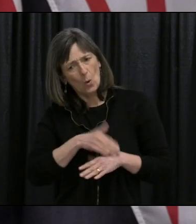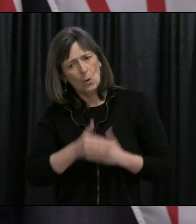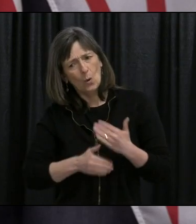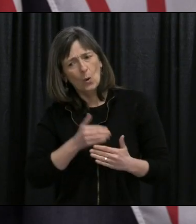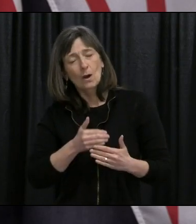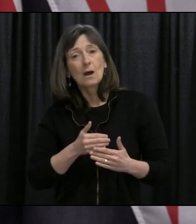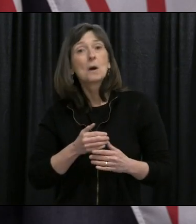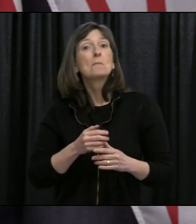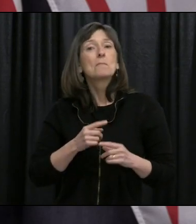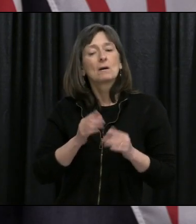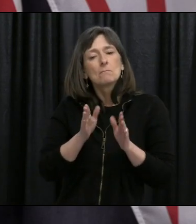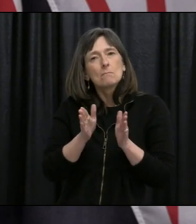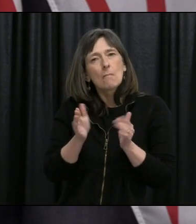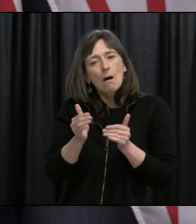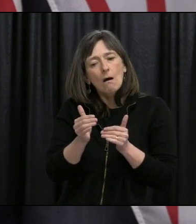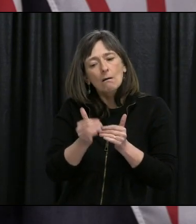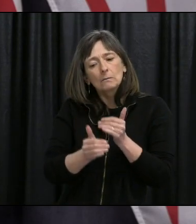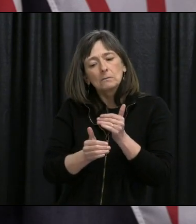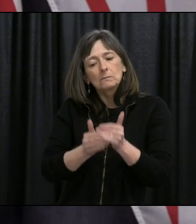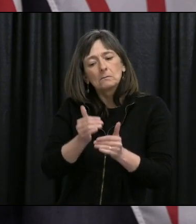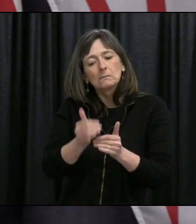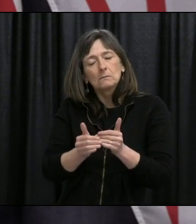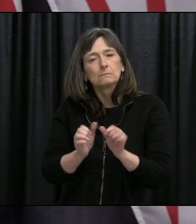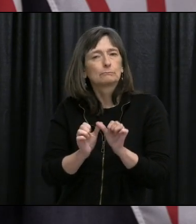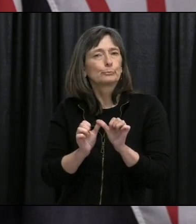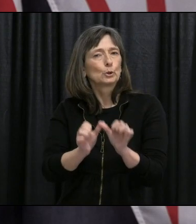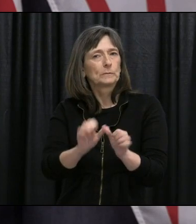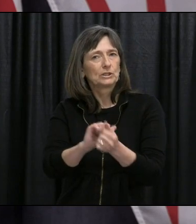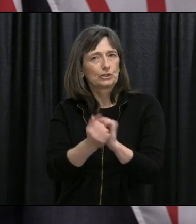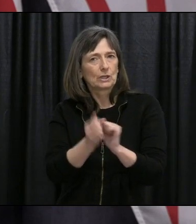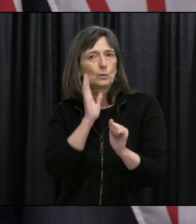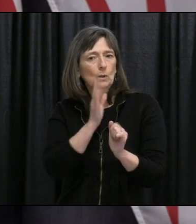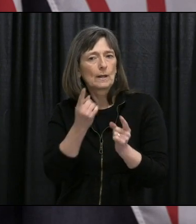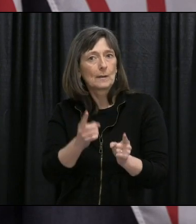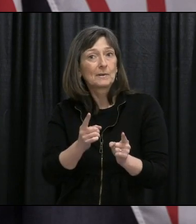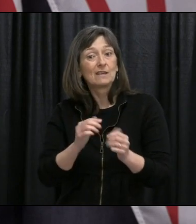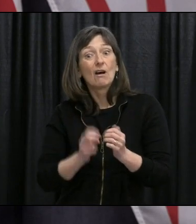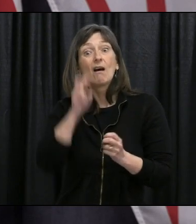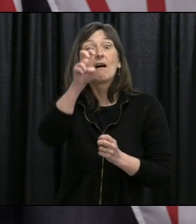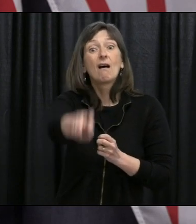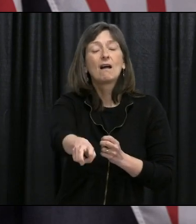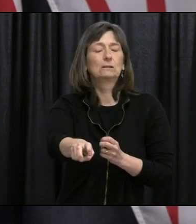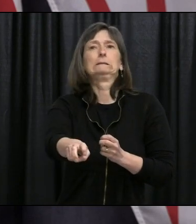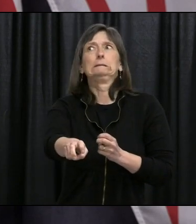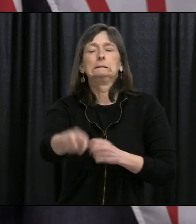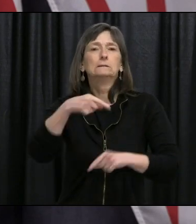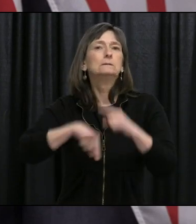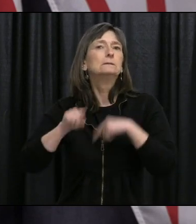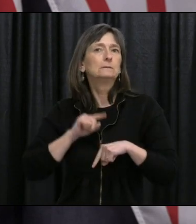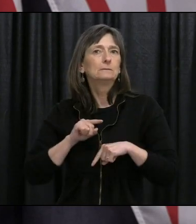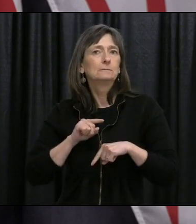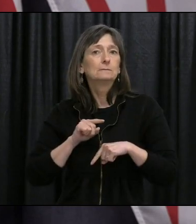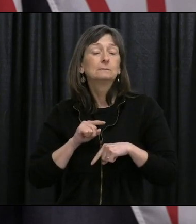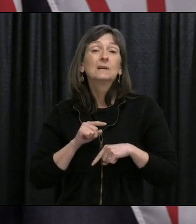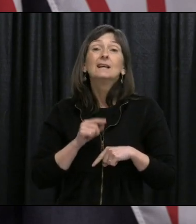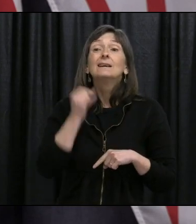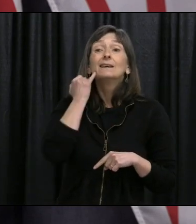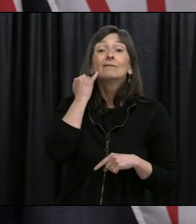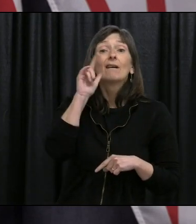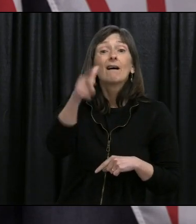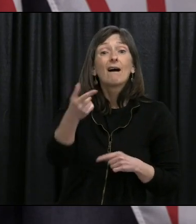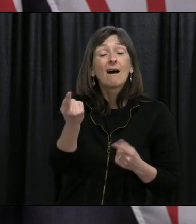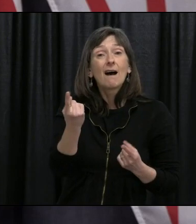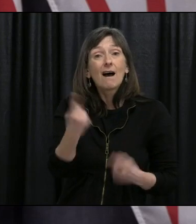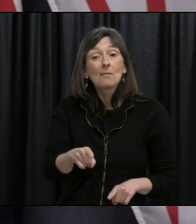not giant leaps that bring about the most lasting change. If at some point we do have to re-implement measures, it will